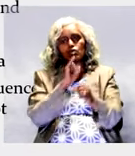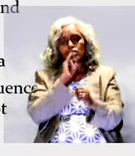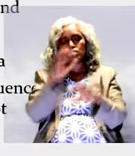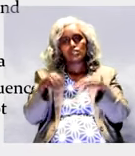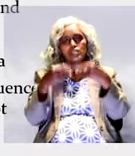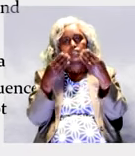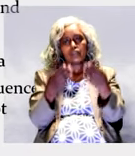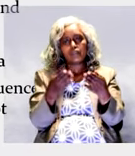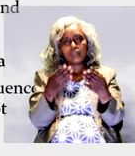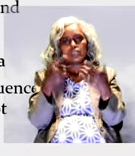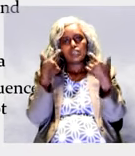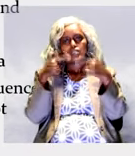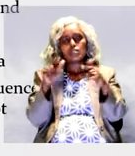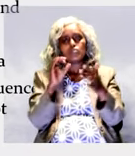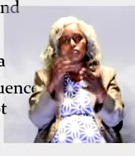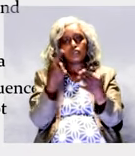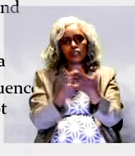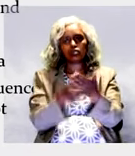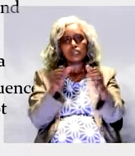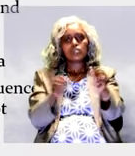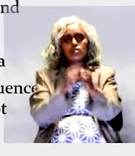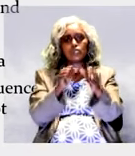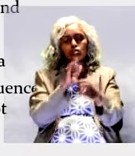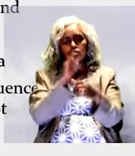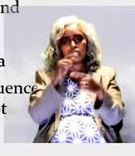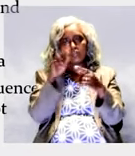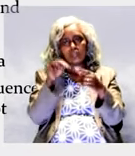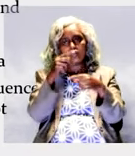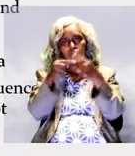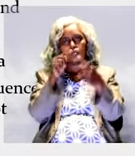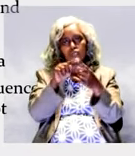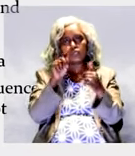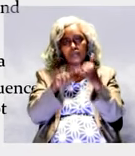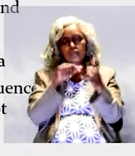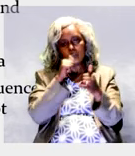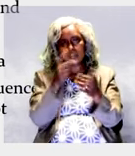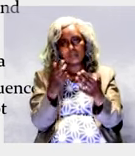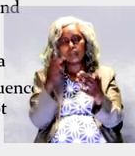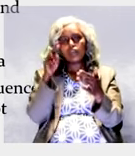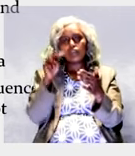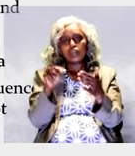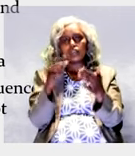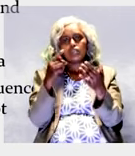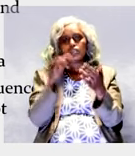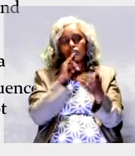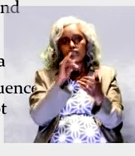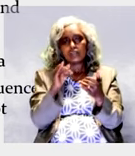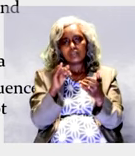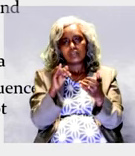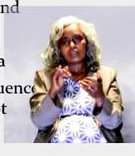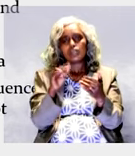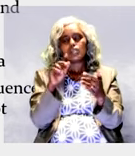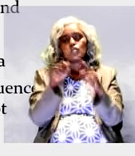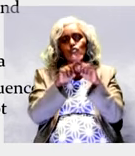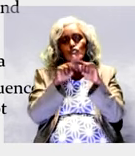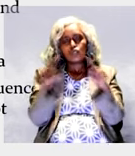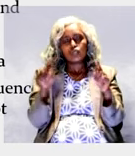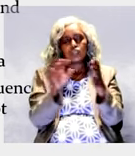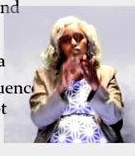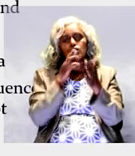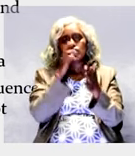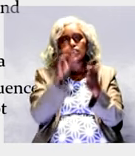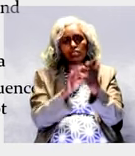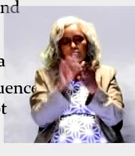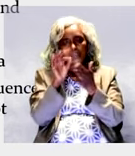given, if the limit of that sequence when n goes to infinity is L, where L is a unique real